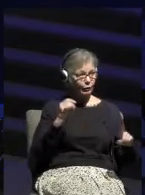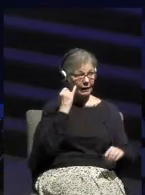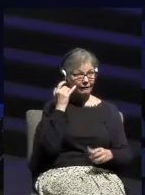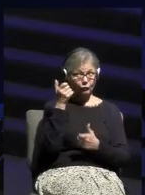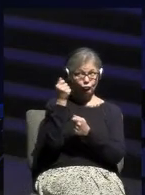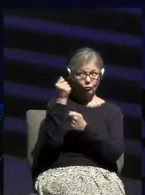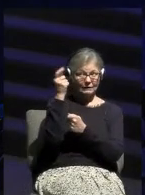Lord.